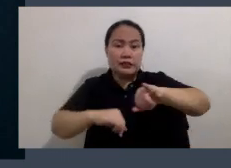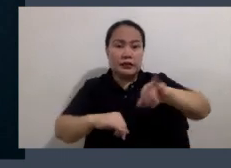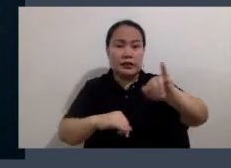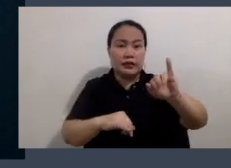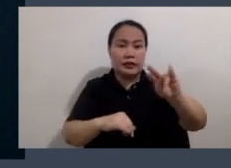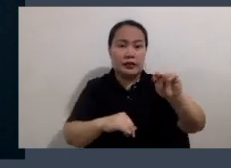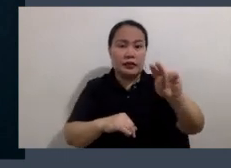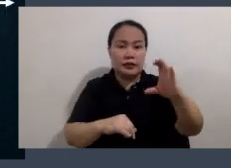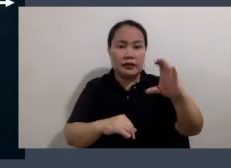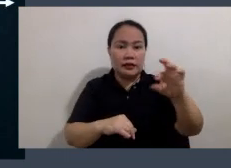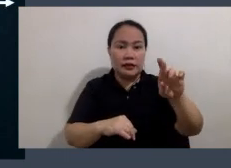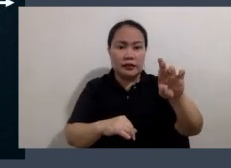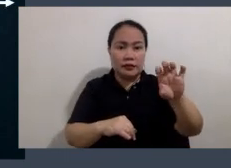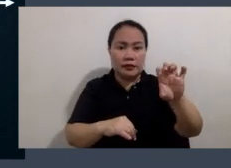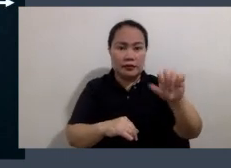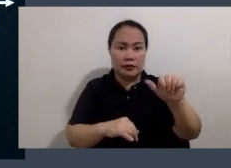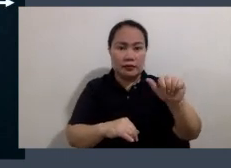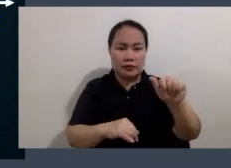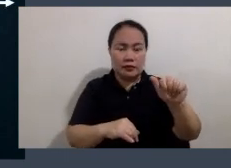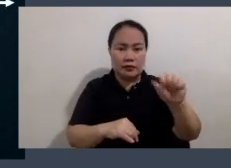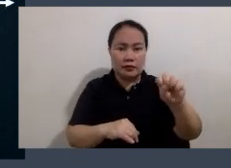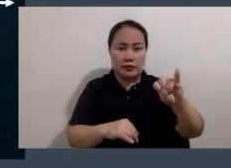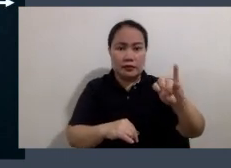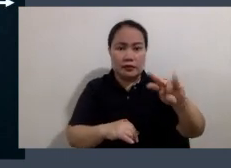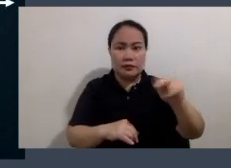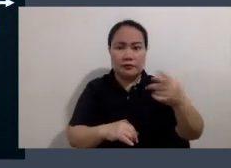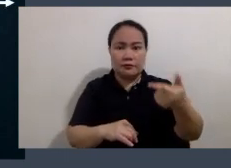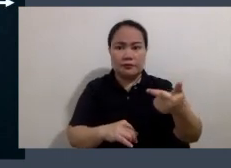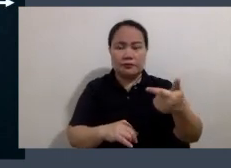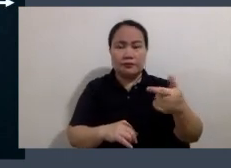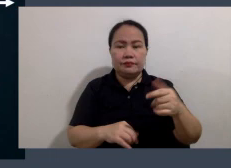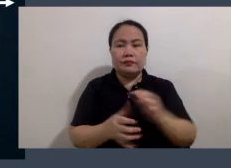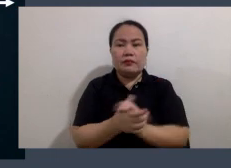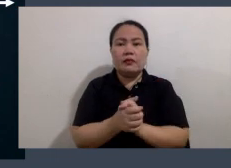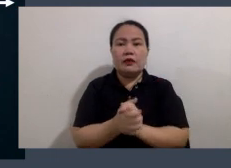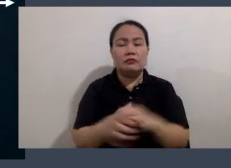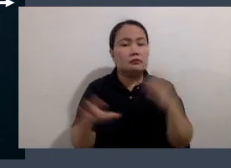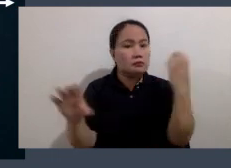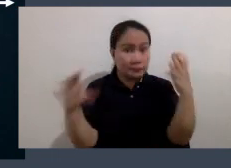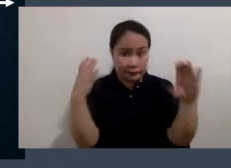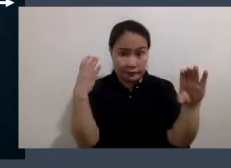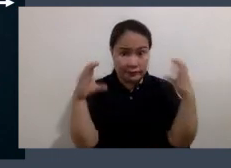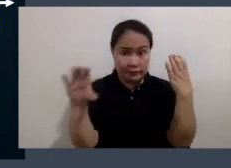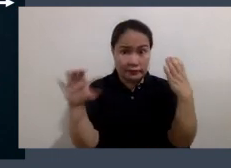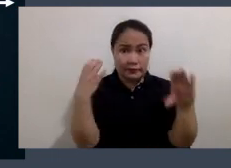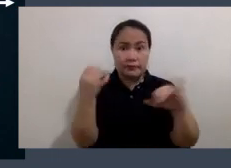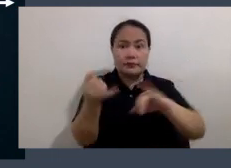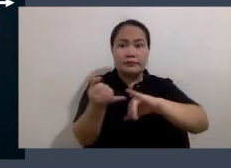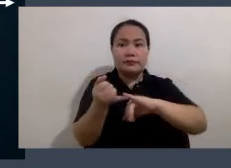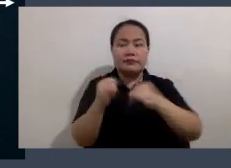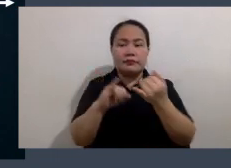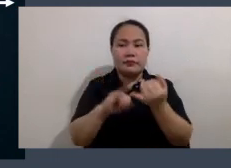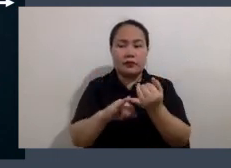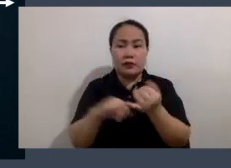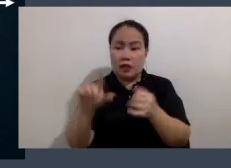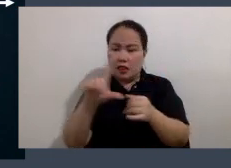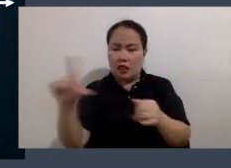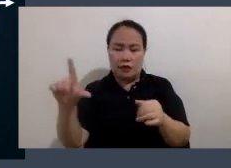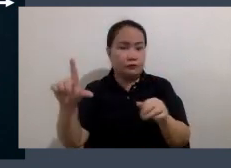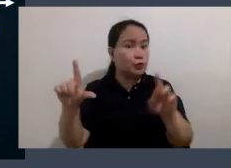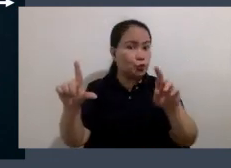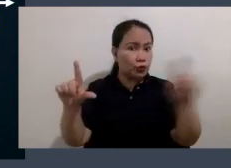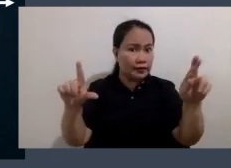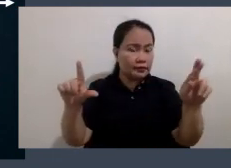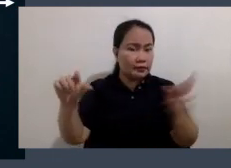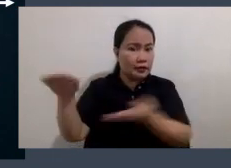So, let us try to compare integers. So, remember, from left to right, the value of the integers